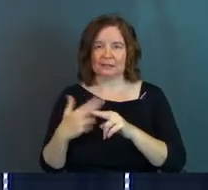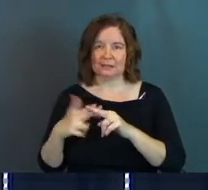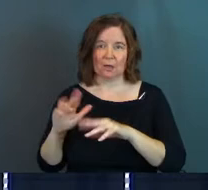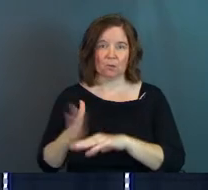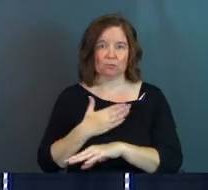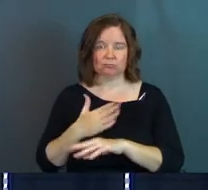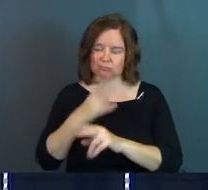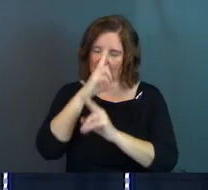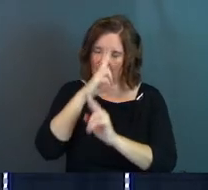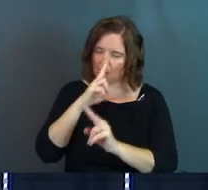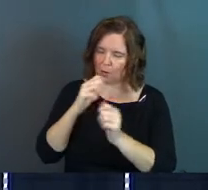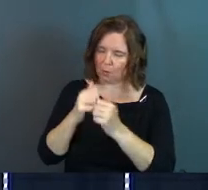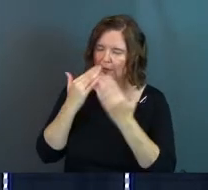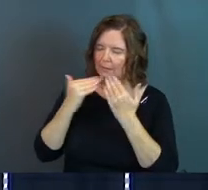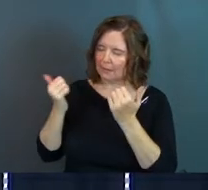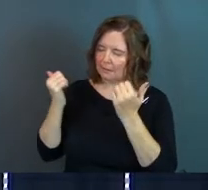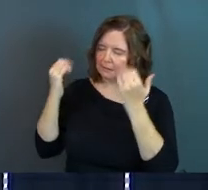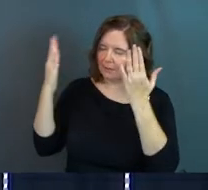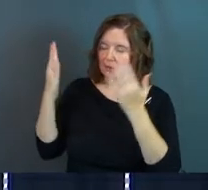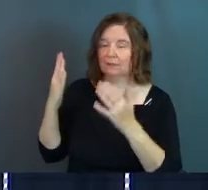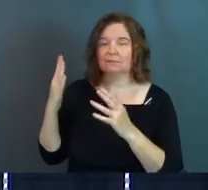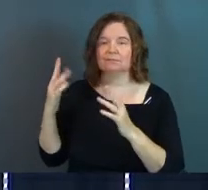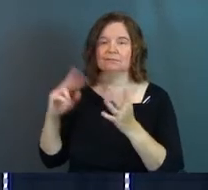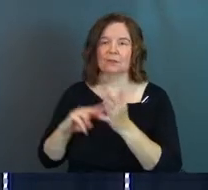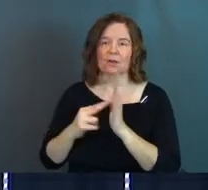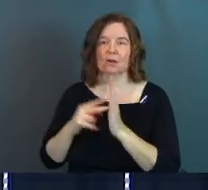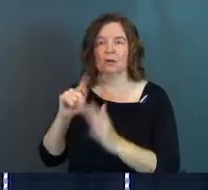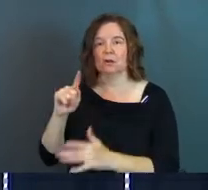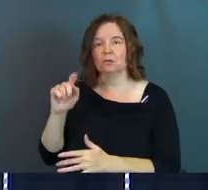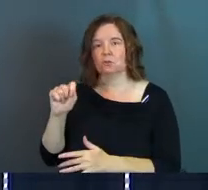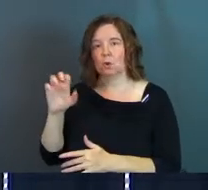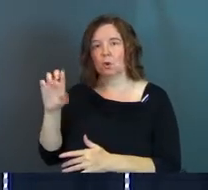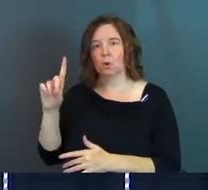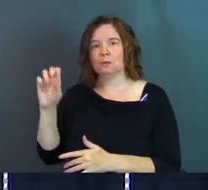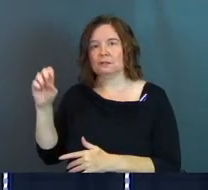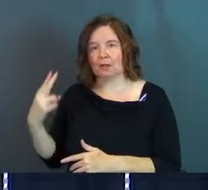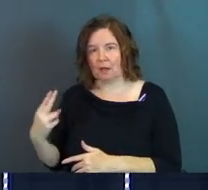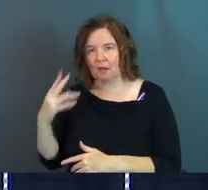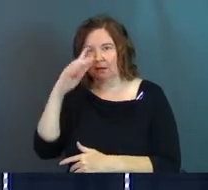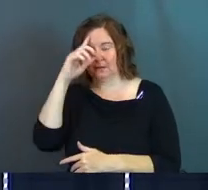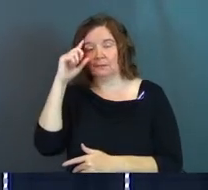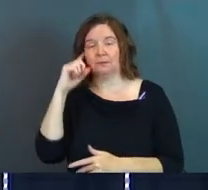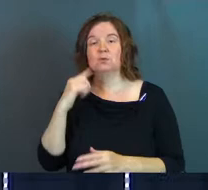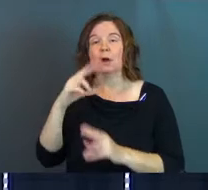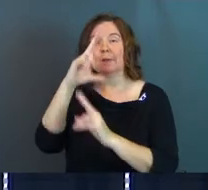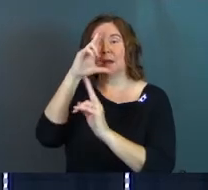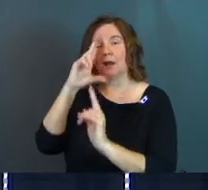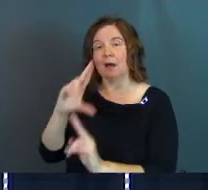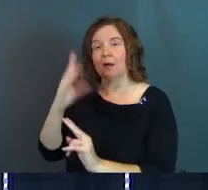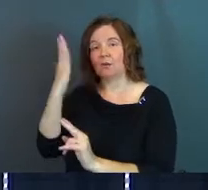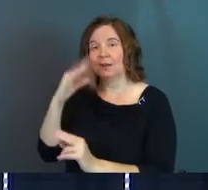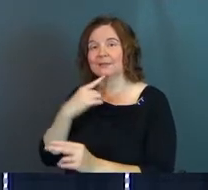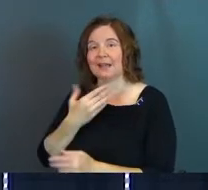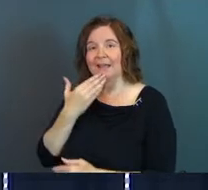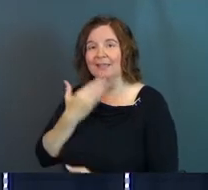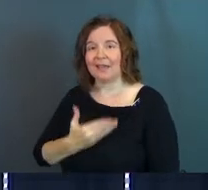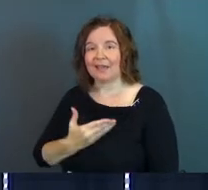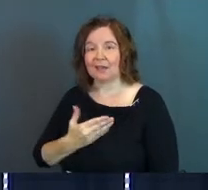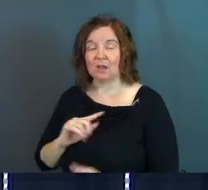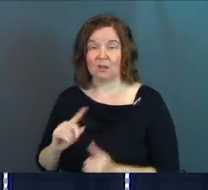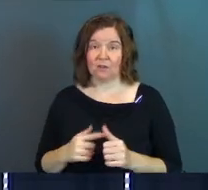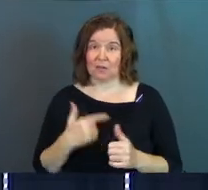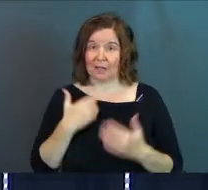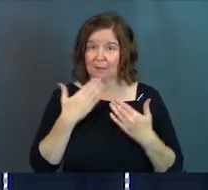with thanksgiving or todah. I'm going to honor God by saying thank you to him. The first one was,